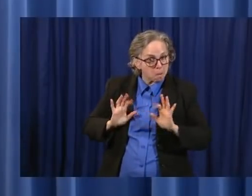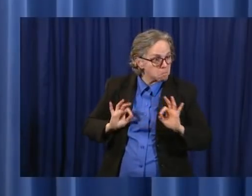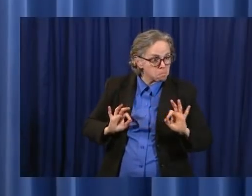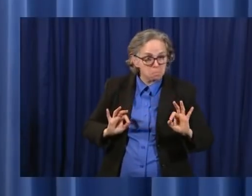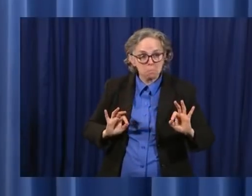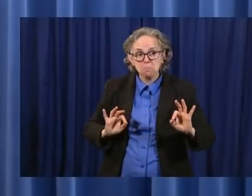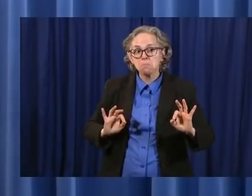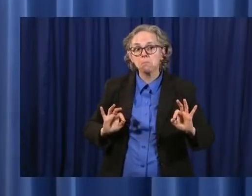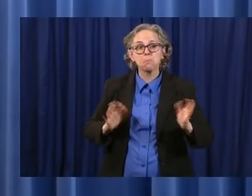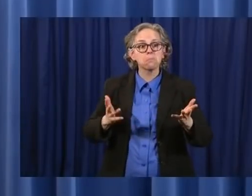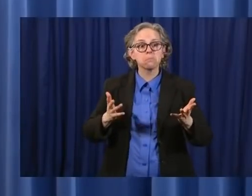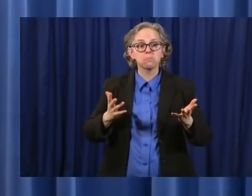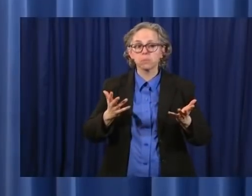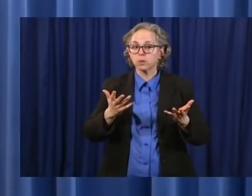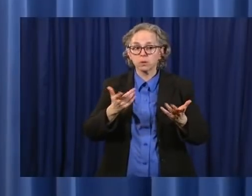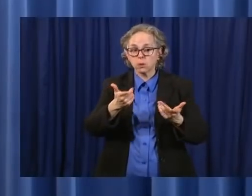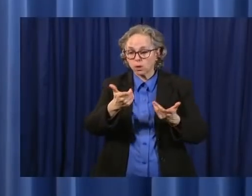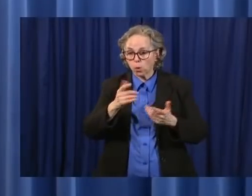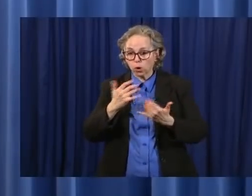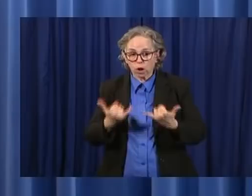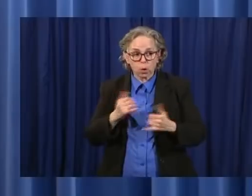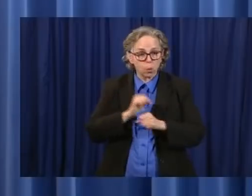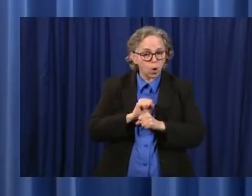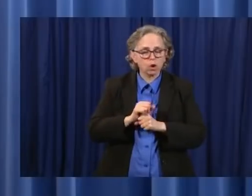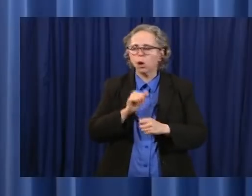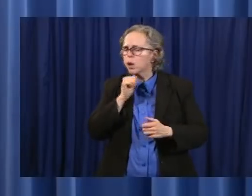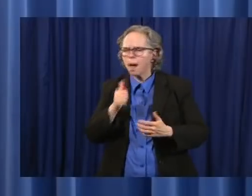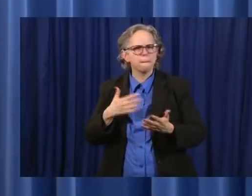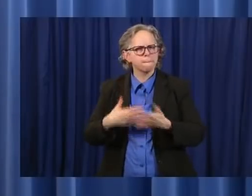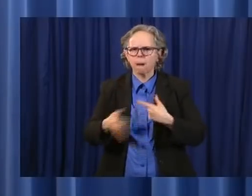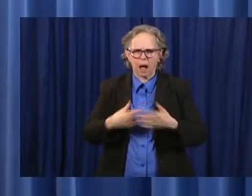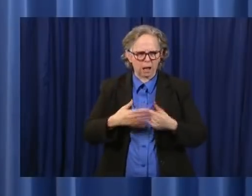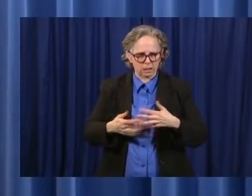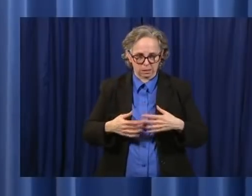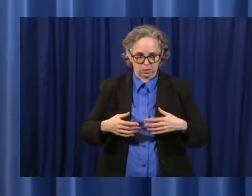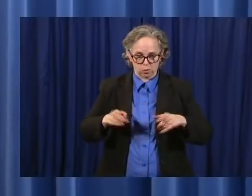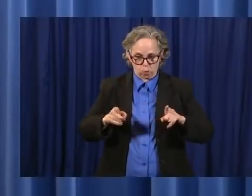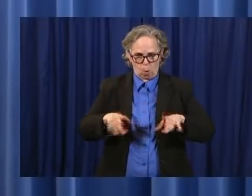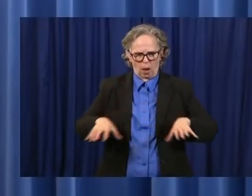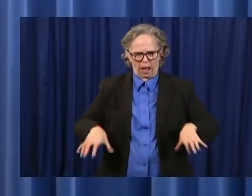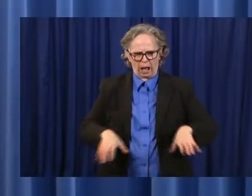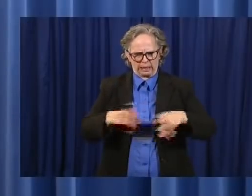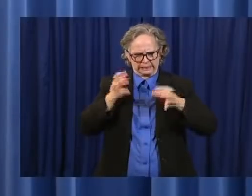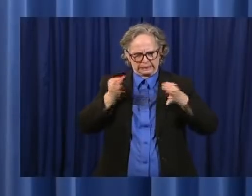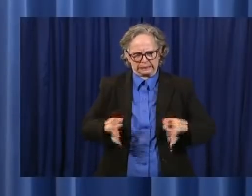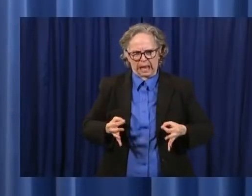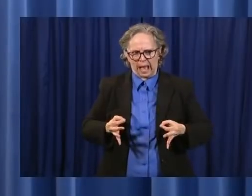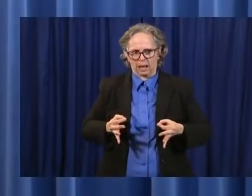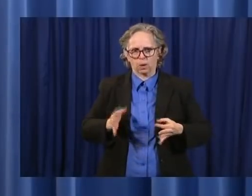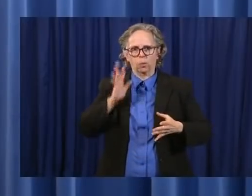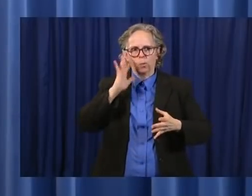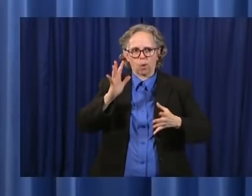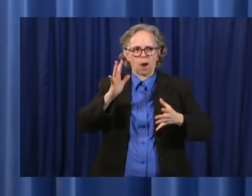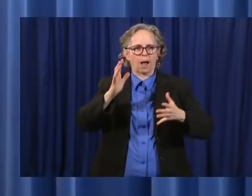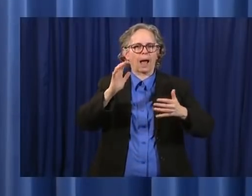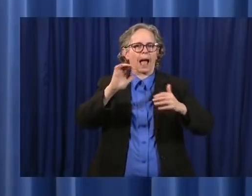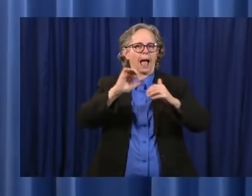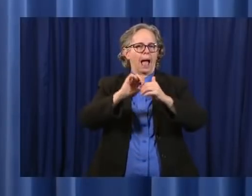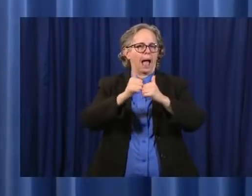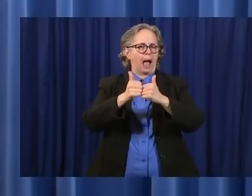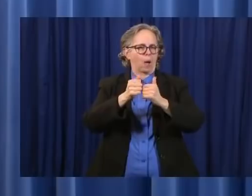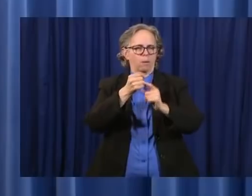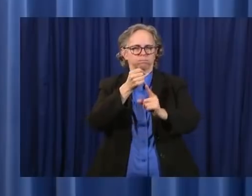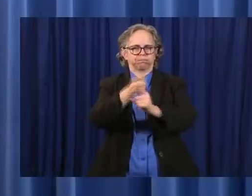we're working or not working, what we do impacts our ability to safely go back to work and get our economy